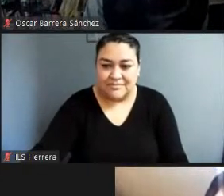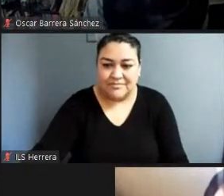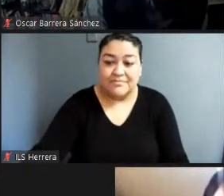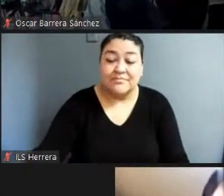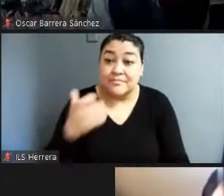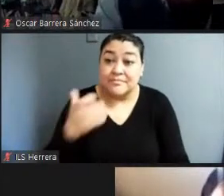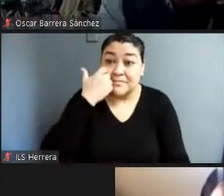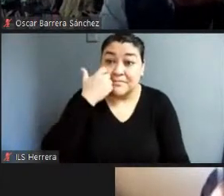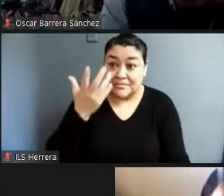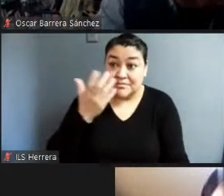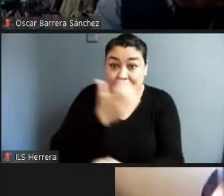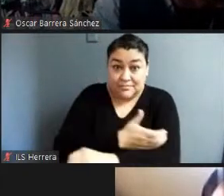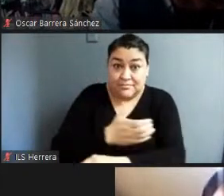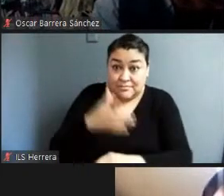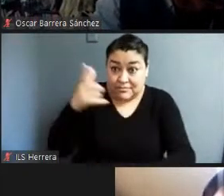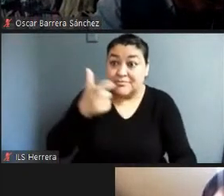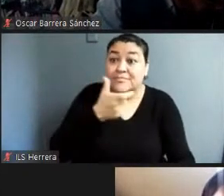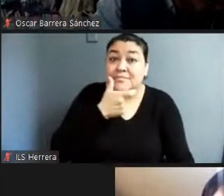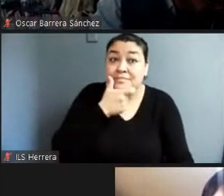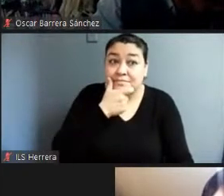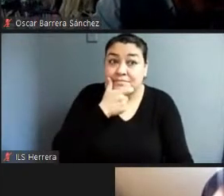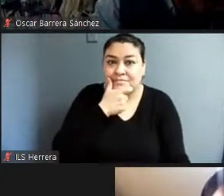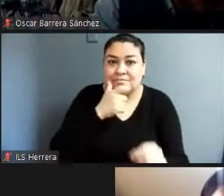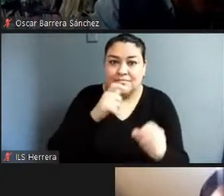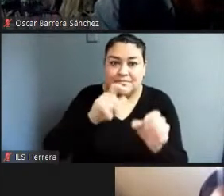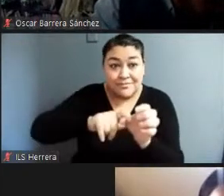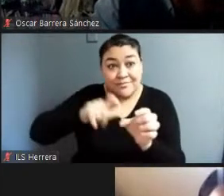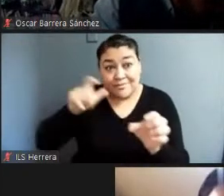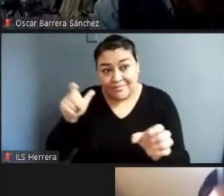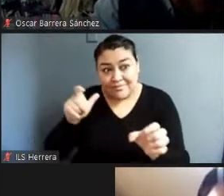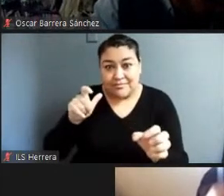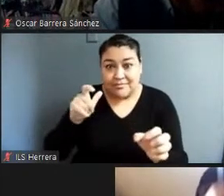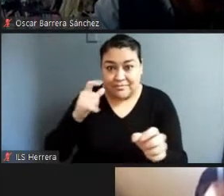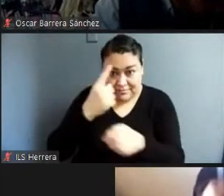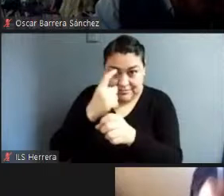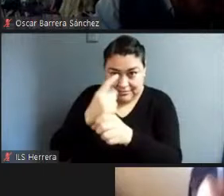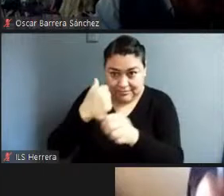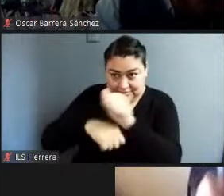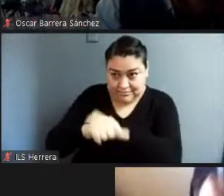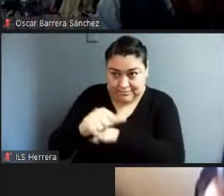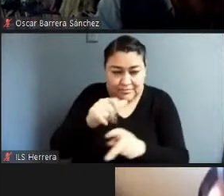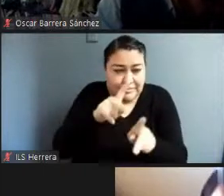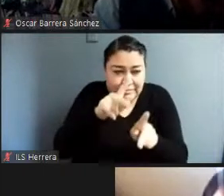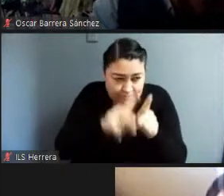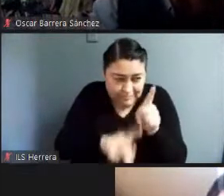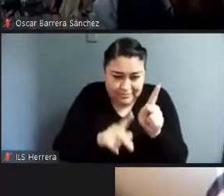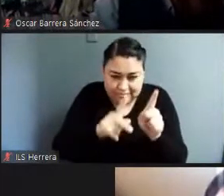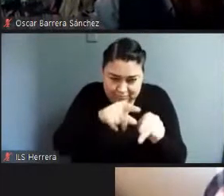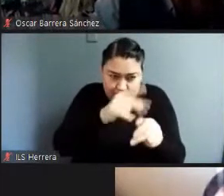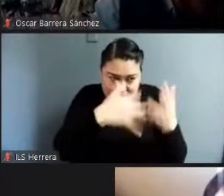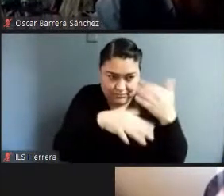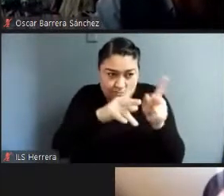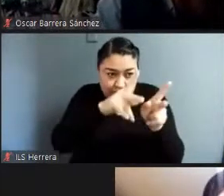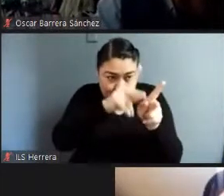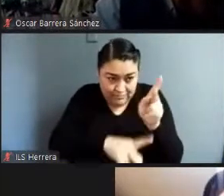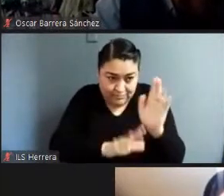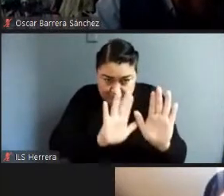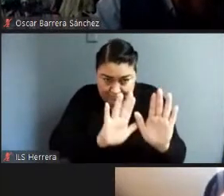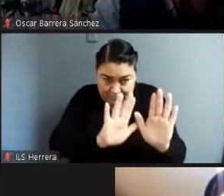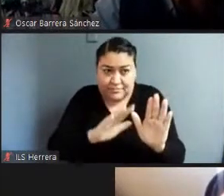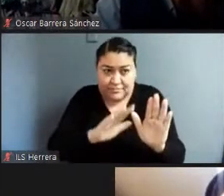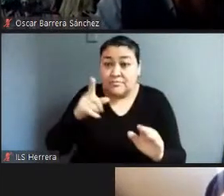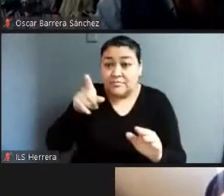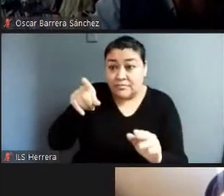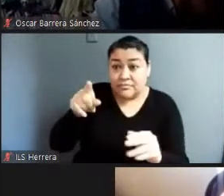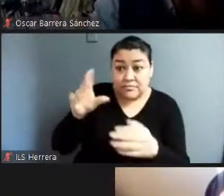don't mind, Dr. Tirado, our UK colleagues have to leave right on time, on the hour. So why don't